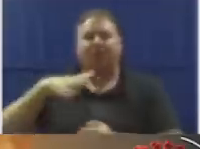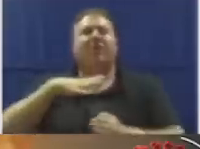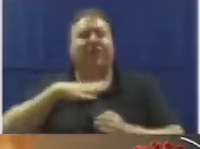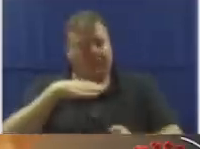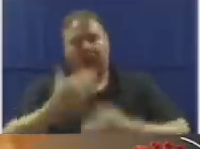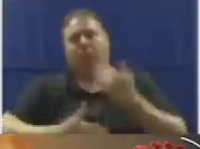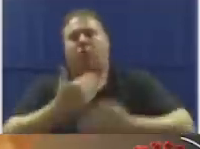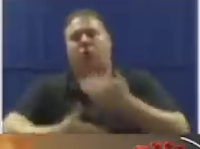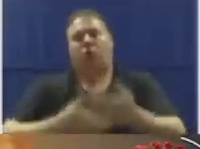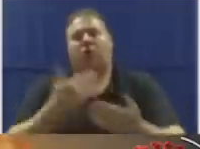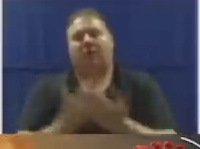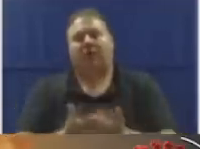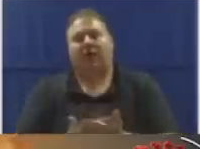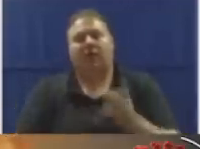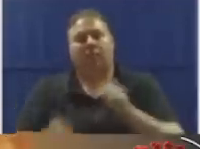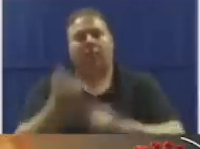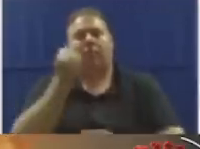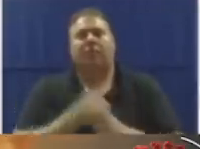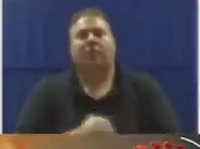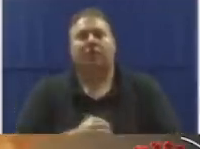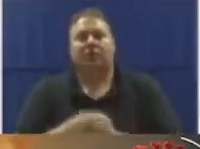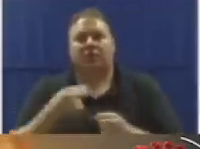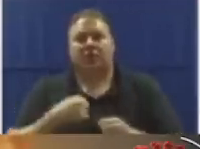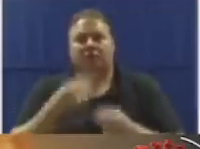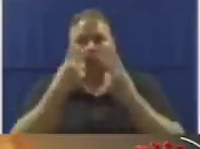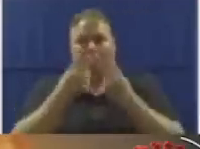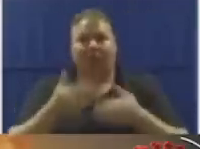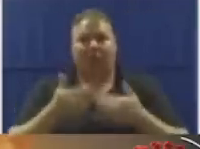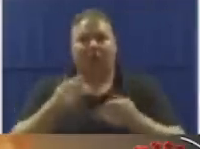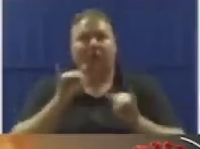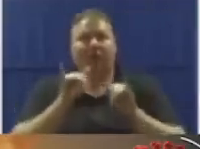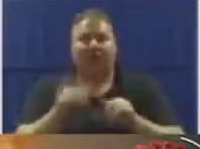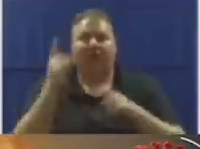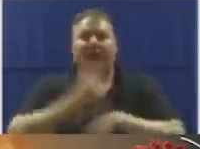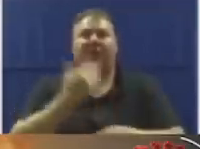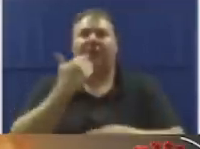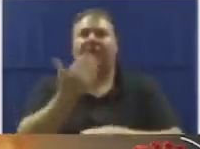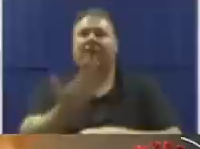and moving forward as a nation. And I look forward to that day. Thank you.